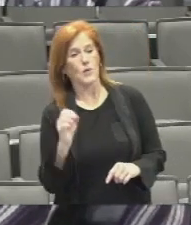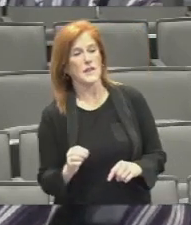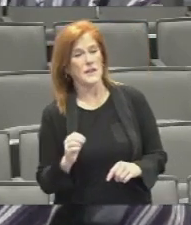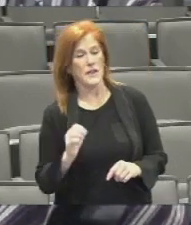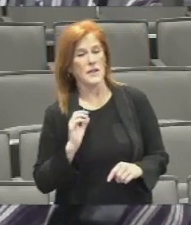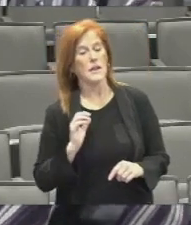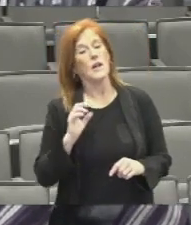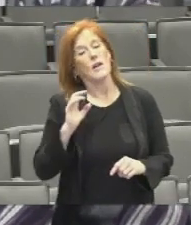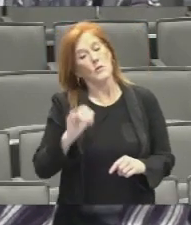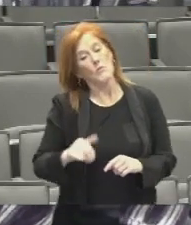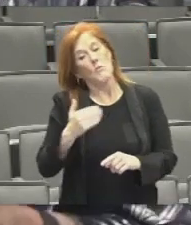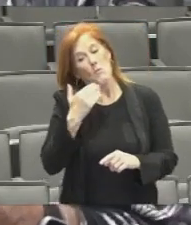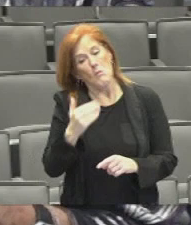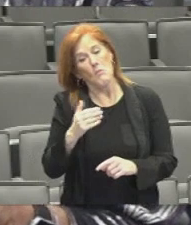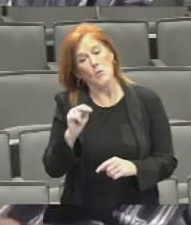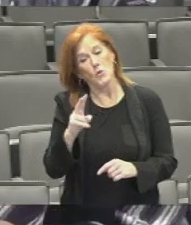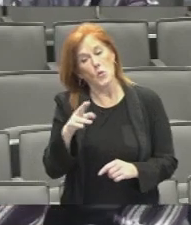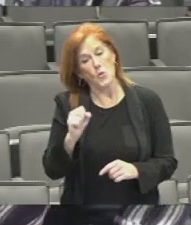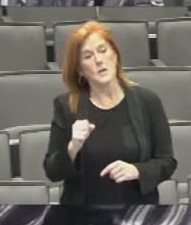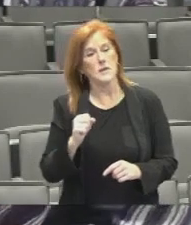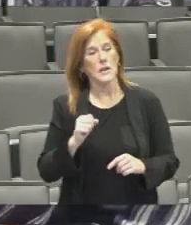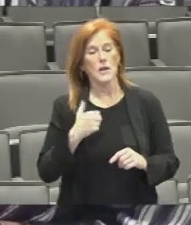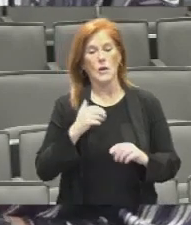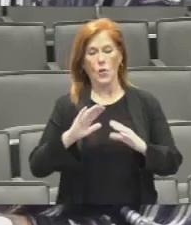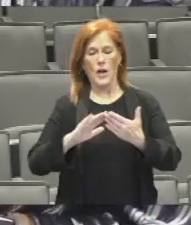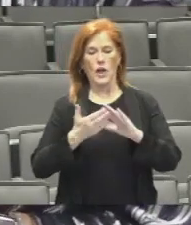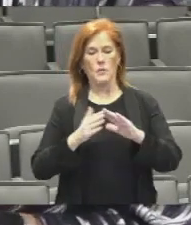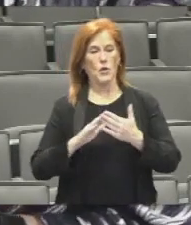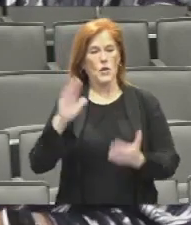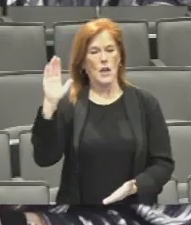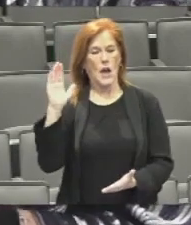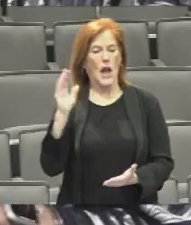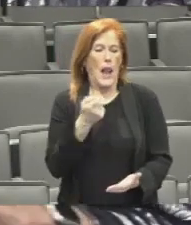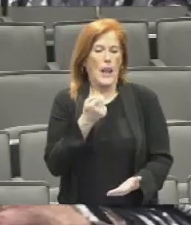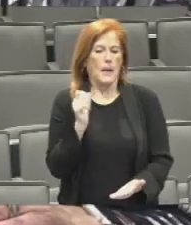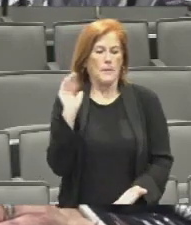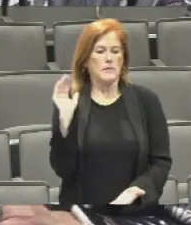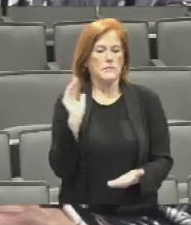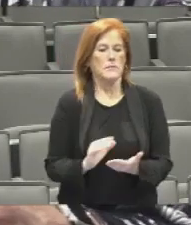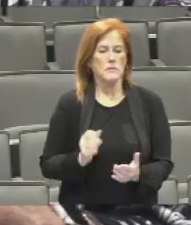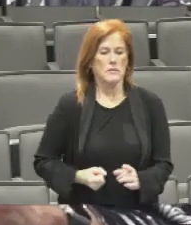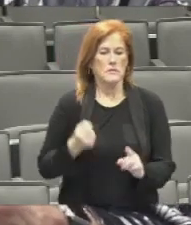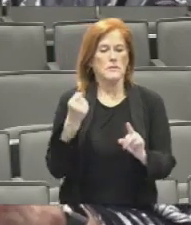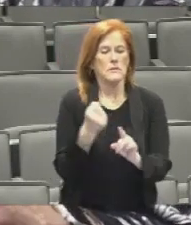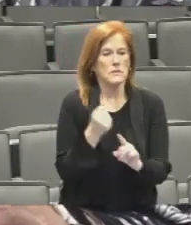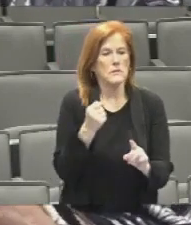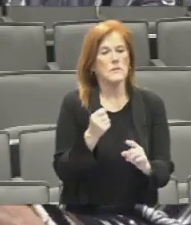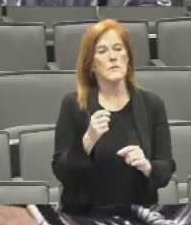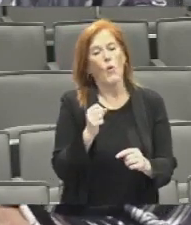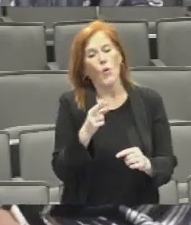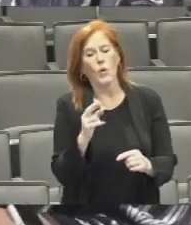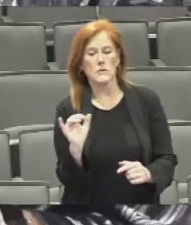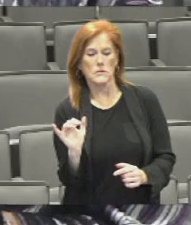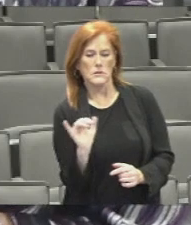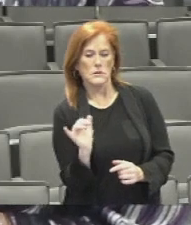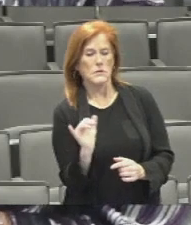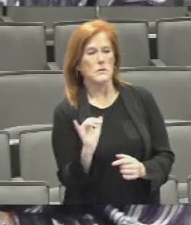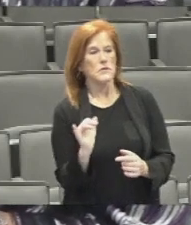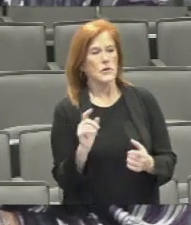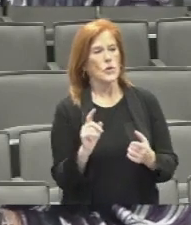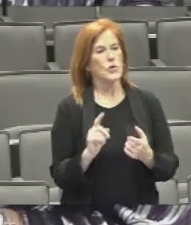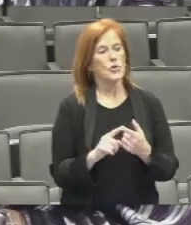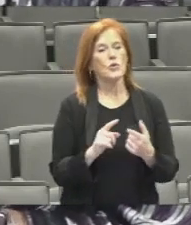is good news. We see a community that is less, a little bit less affected, or at least closer to what they